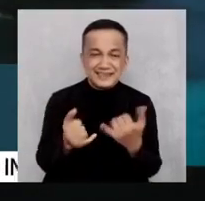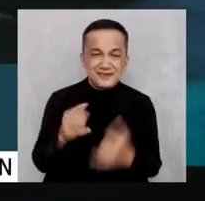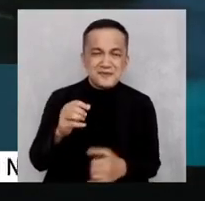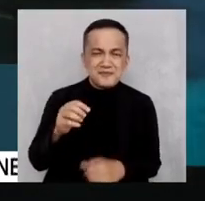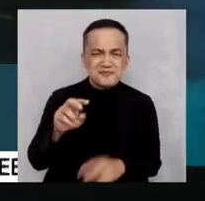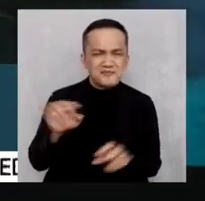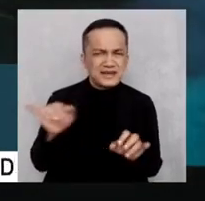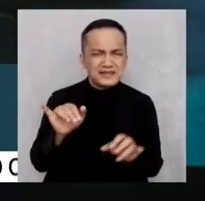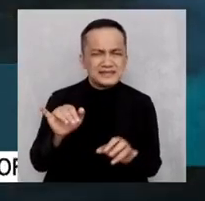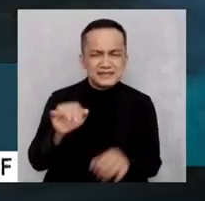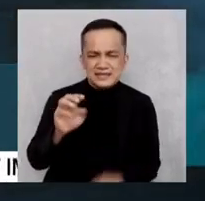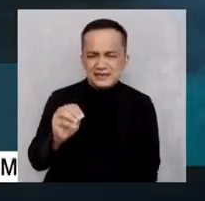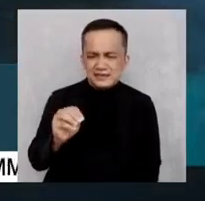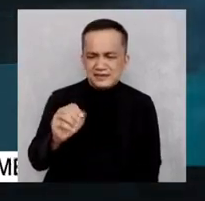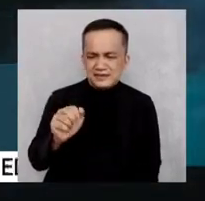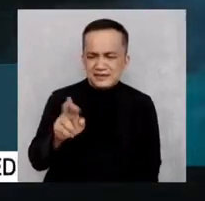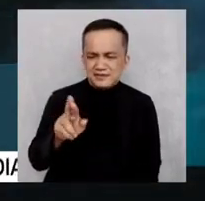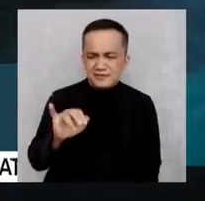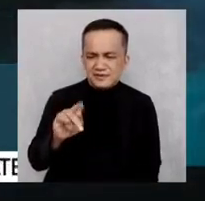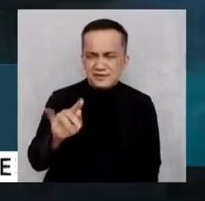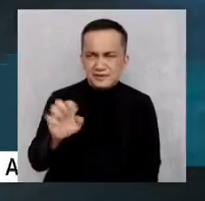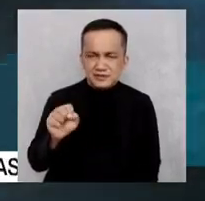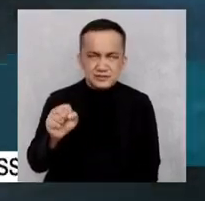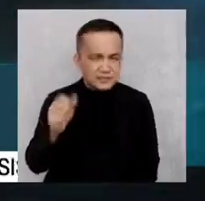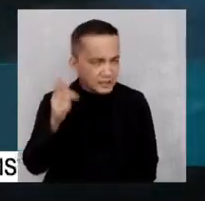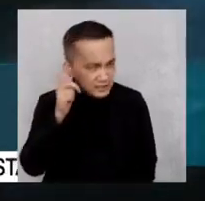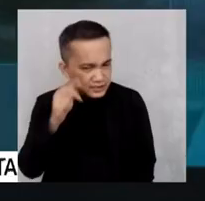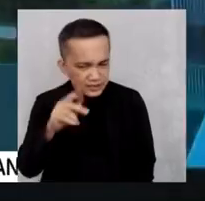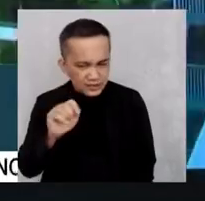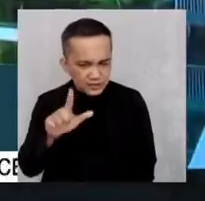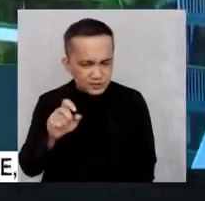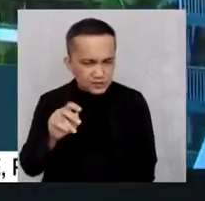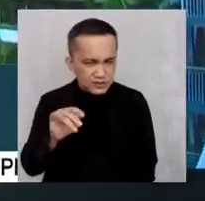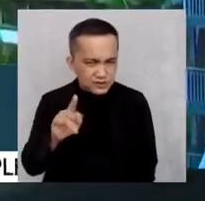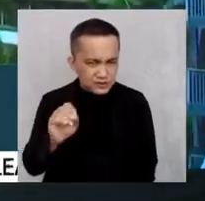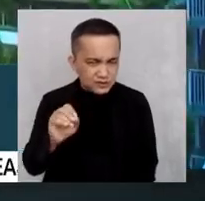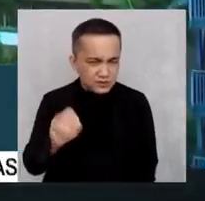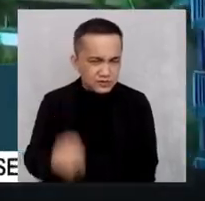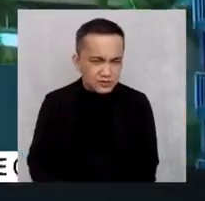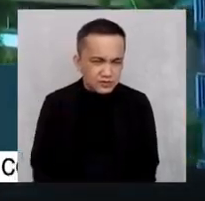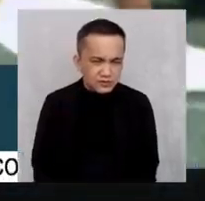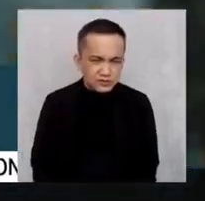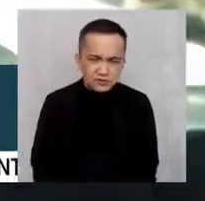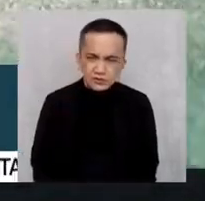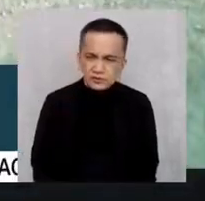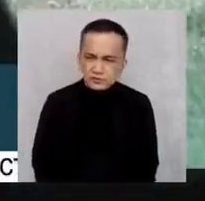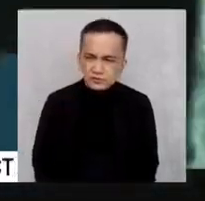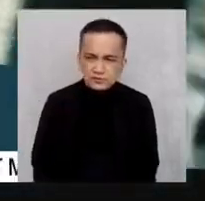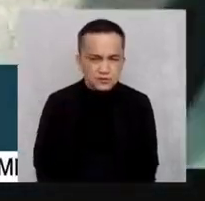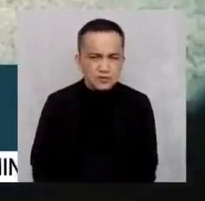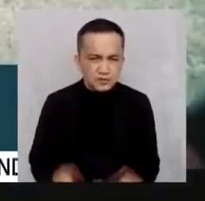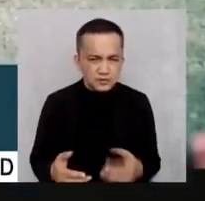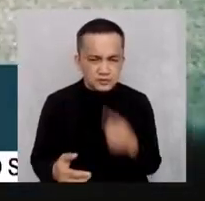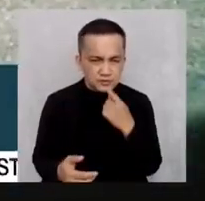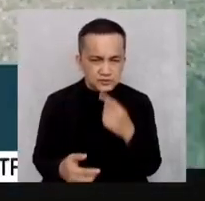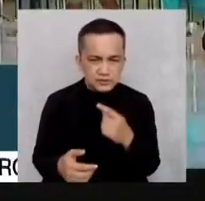I've heard the name of Paul Soriano, but you know, no mention was given by